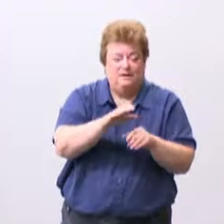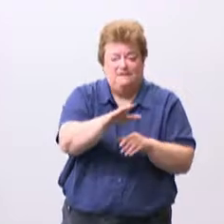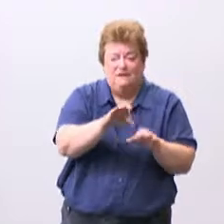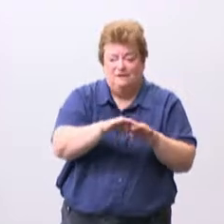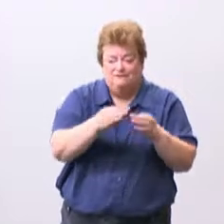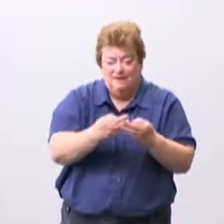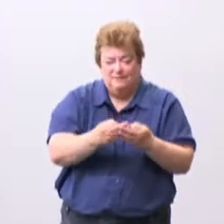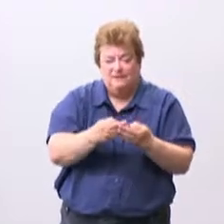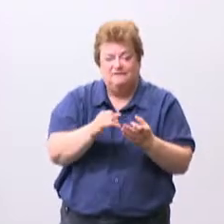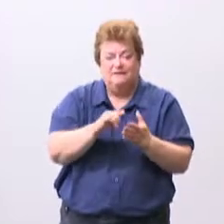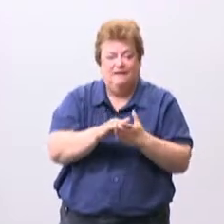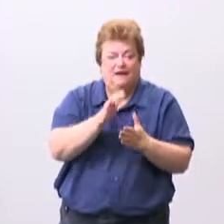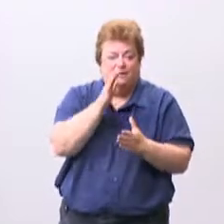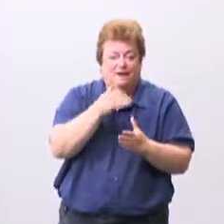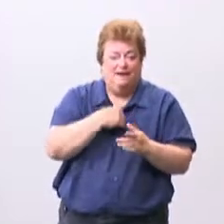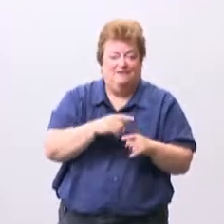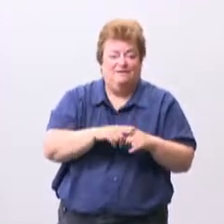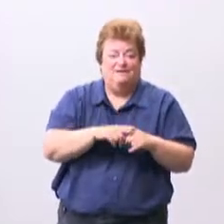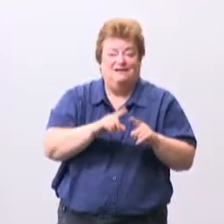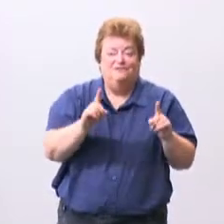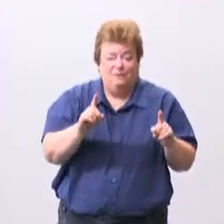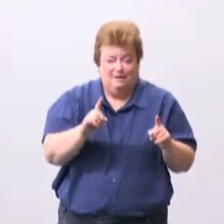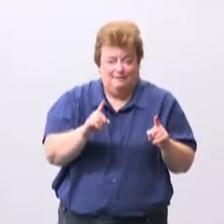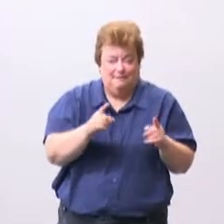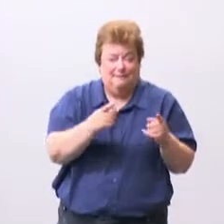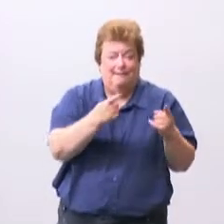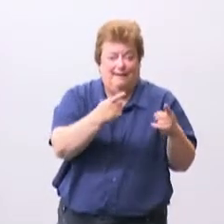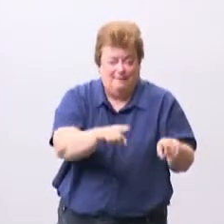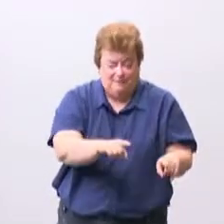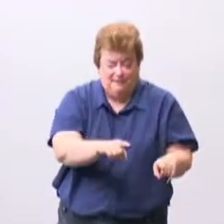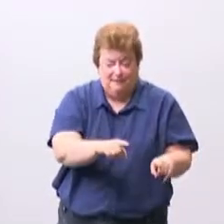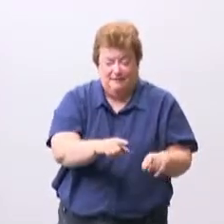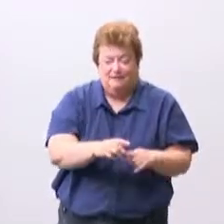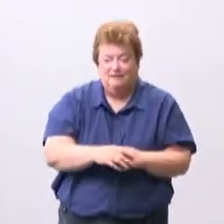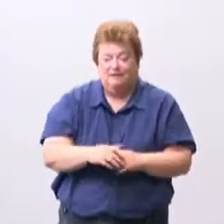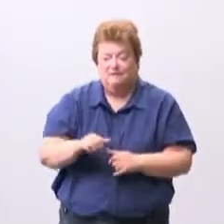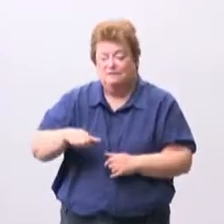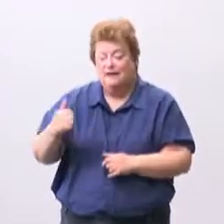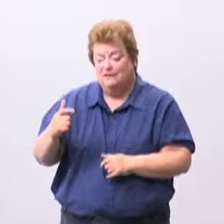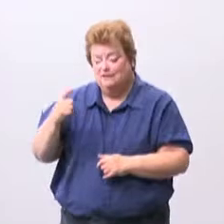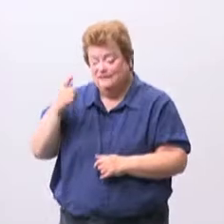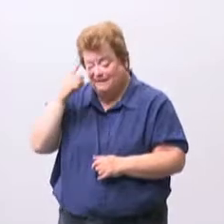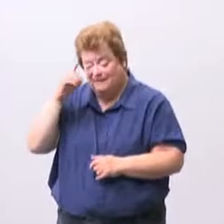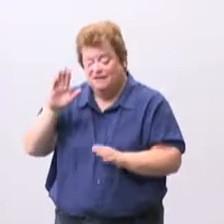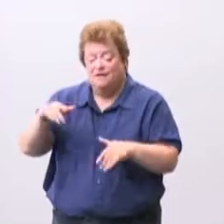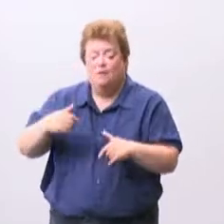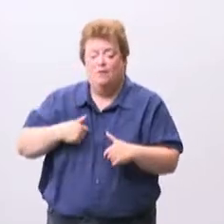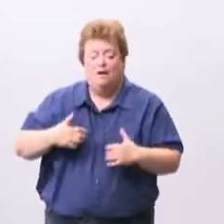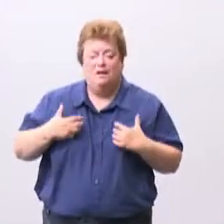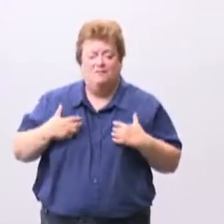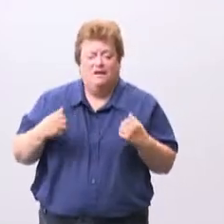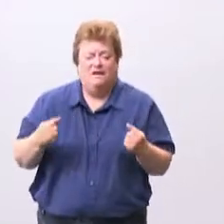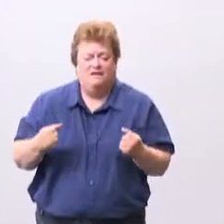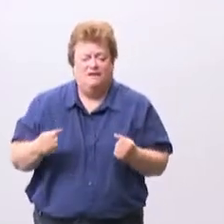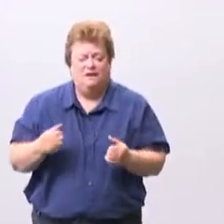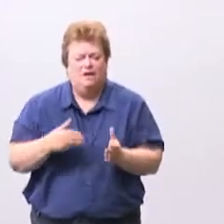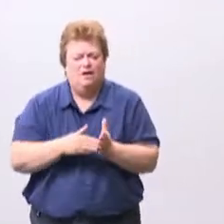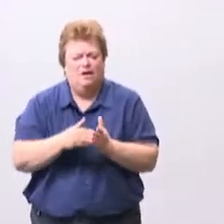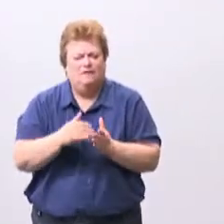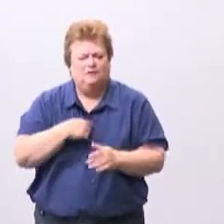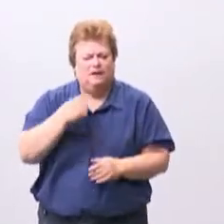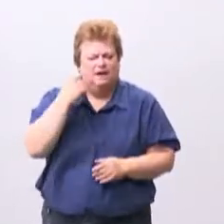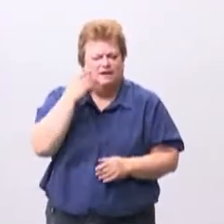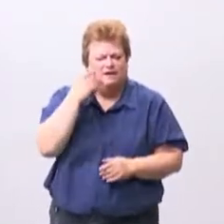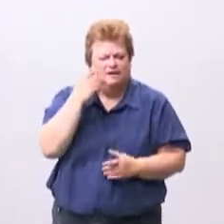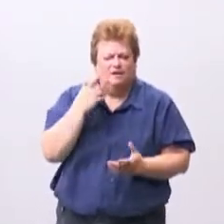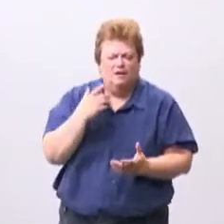different outcomes. So that's part of what we hear. People think they're healthy, and the other thing is, I often hear, well, I just didn't